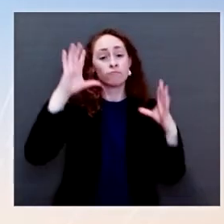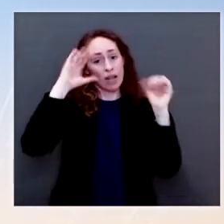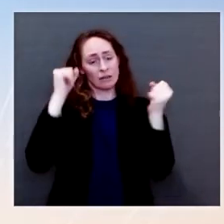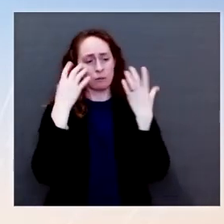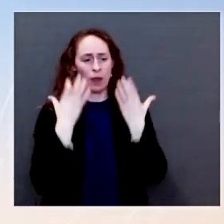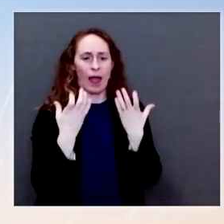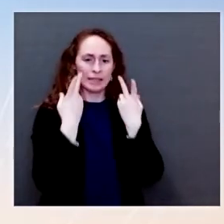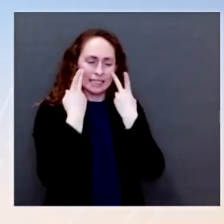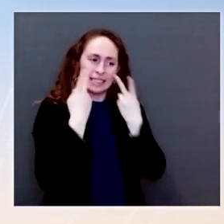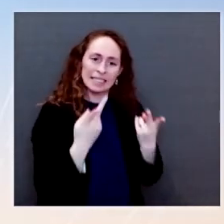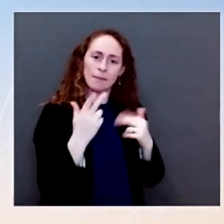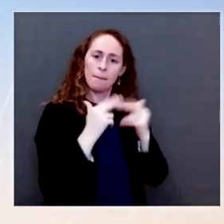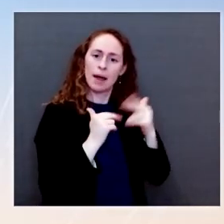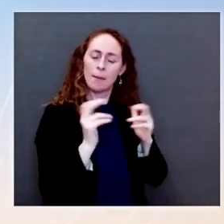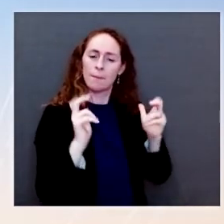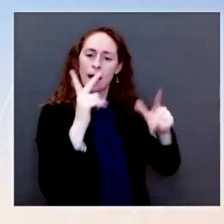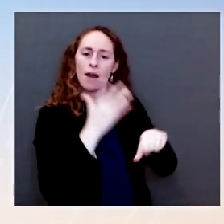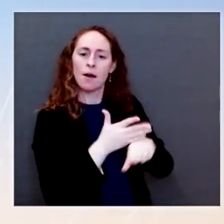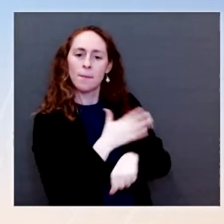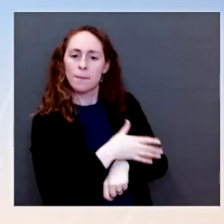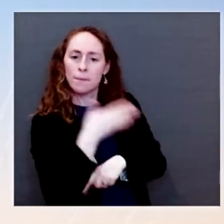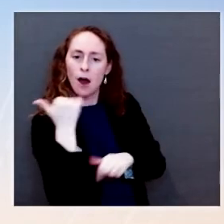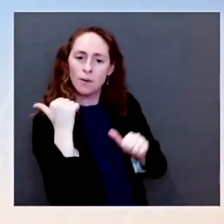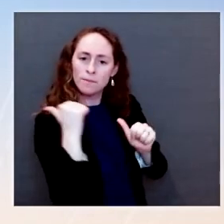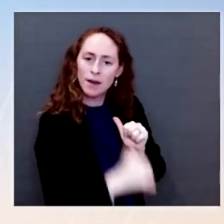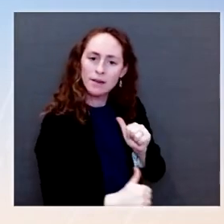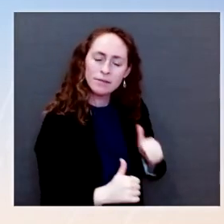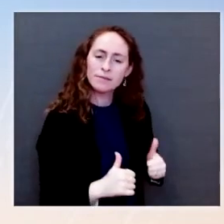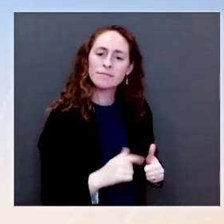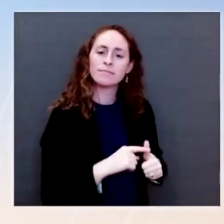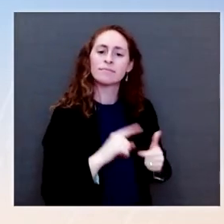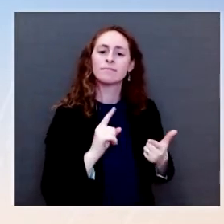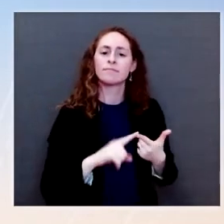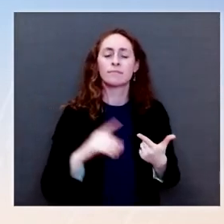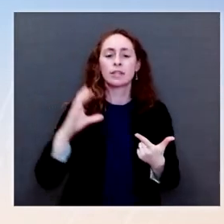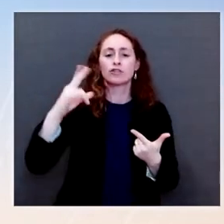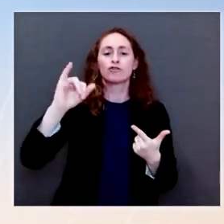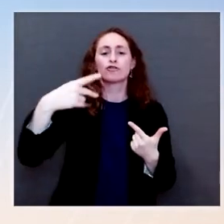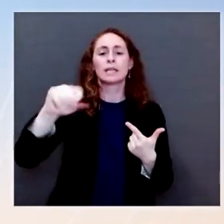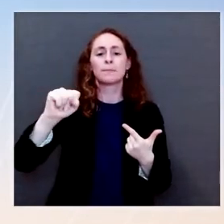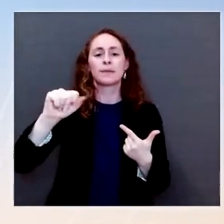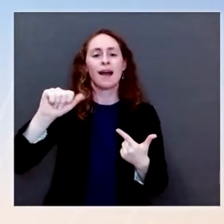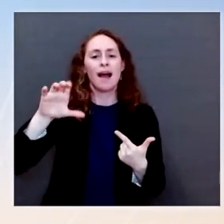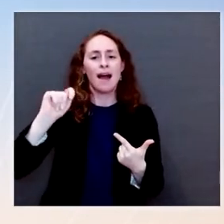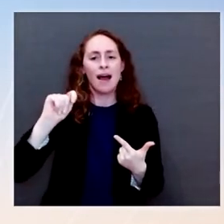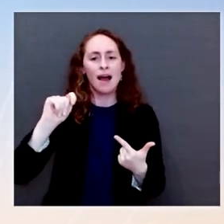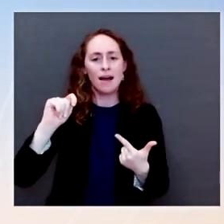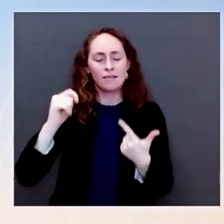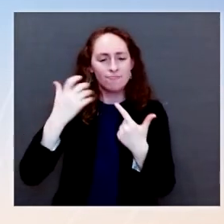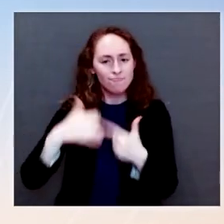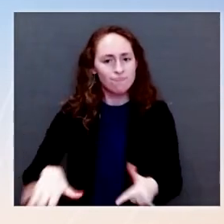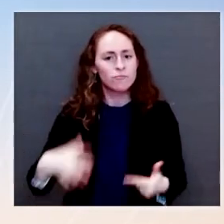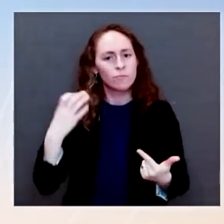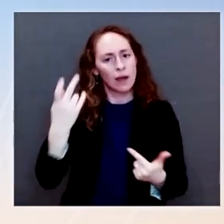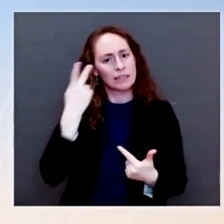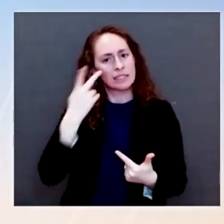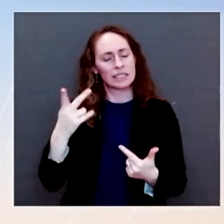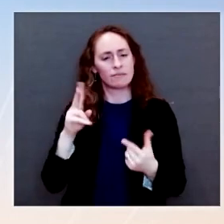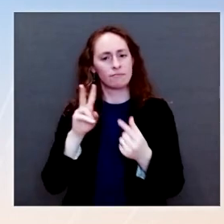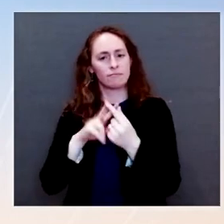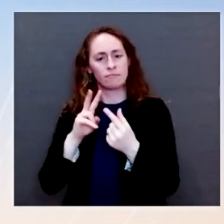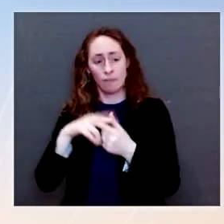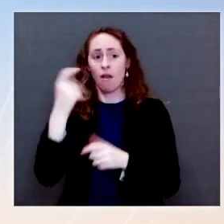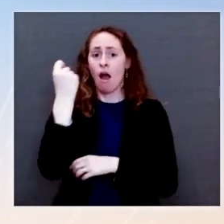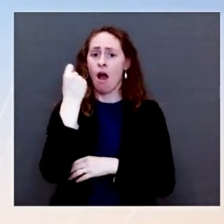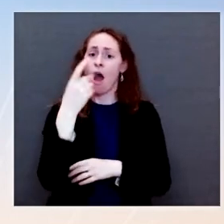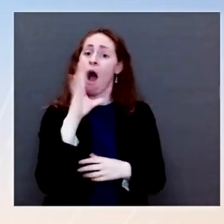the CHIPS Act passes through and we can ensure that we are taking additional steps in a bipartisan manner to address the supply chain crisis. He wants